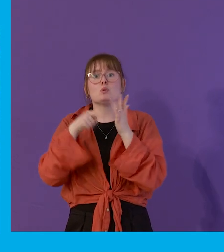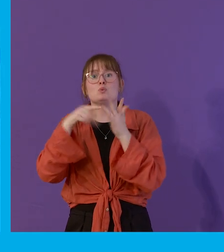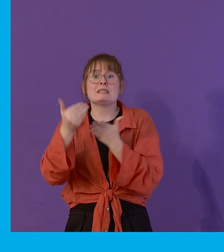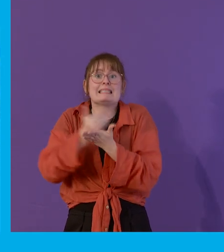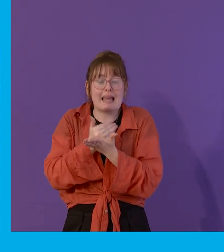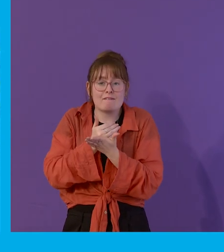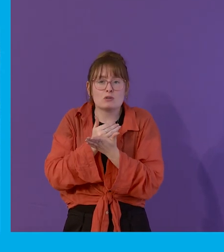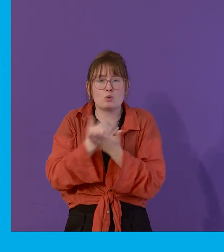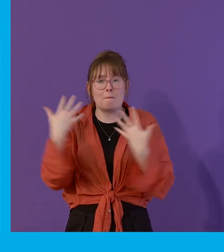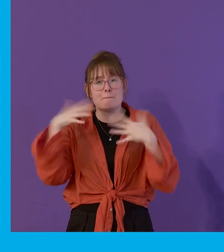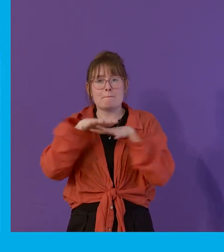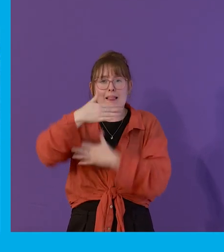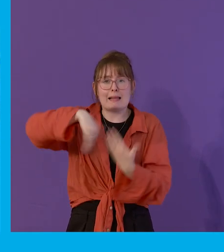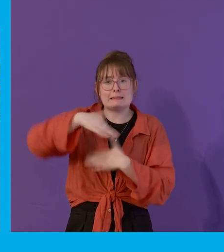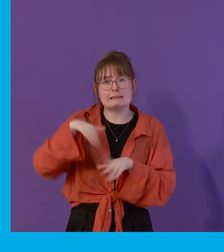done blended approaches to